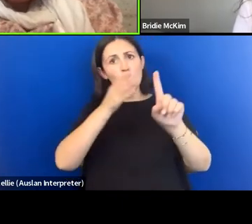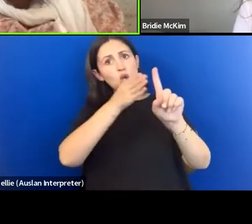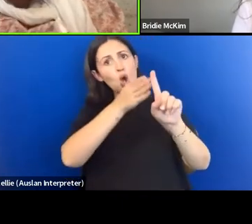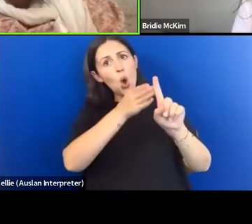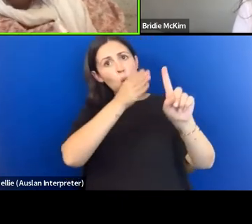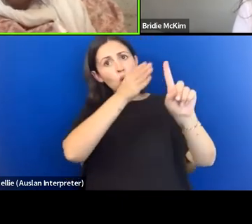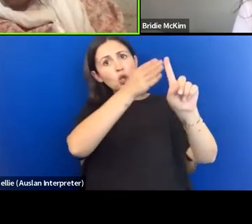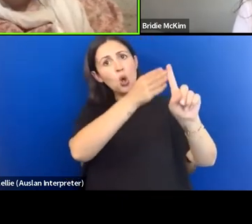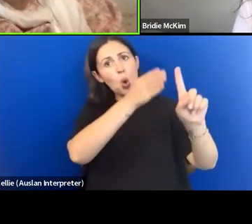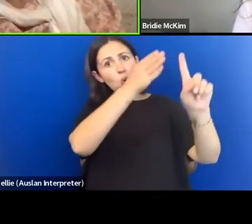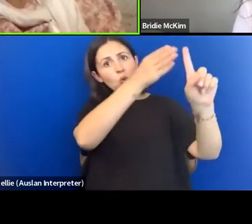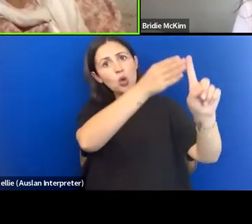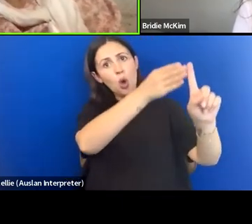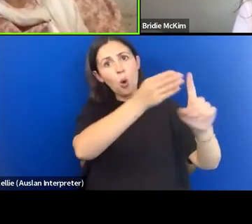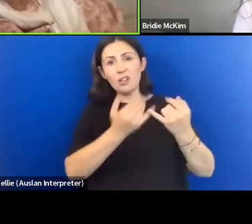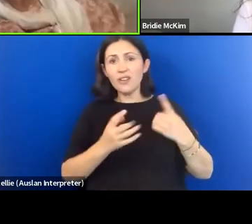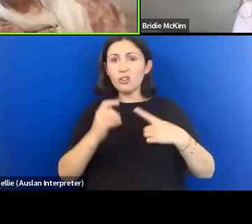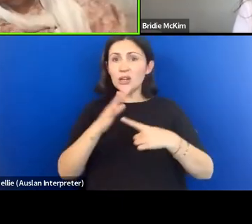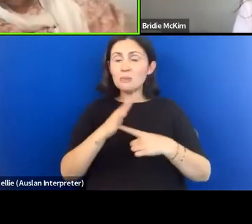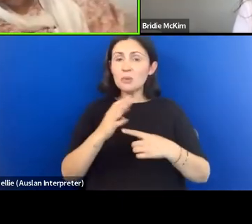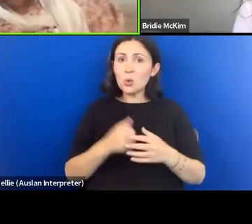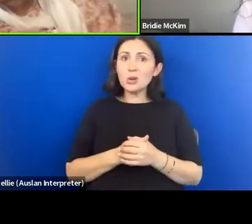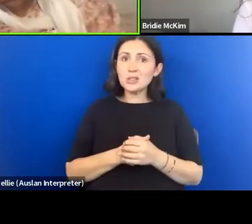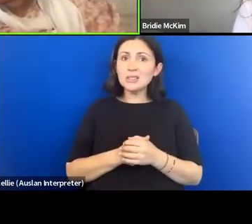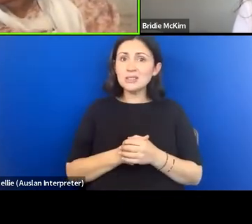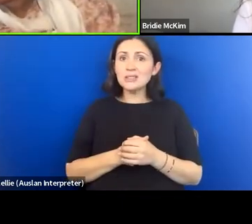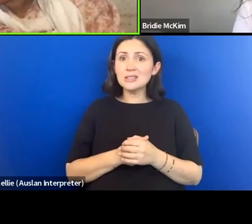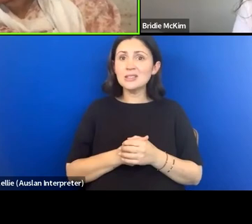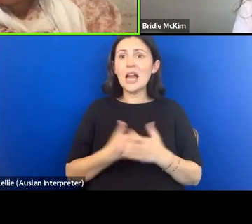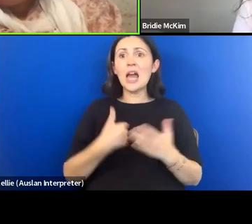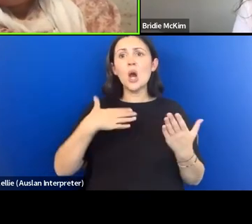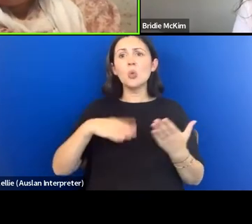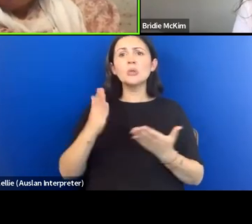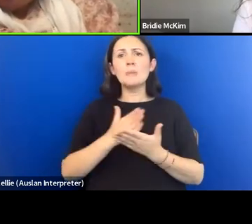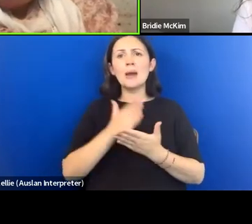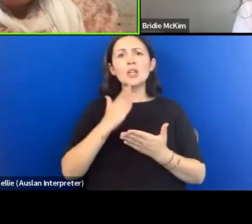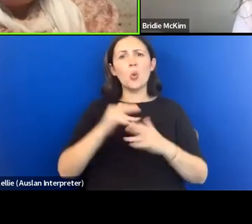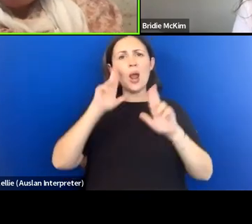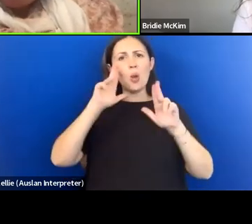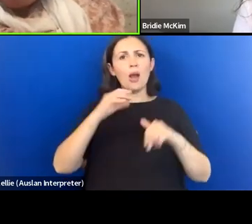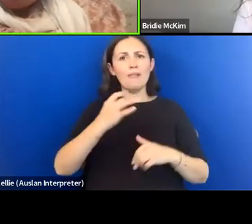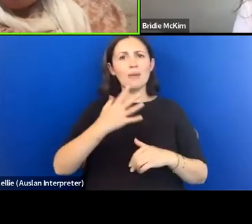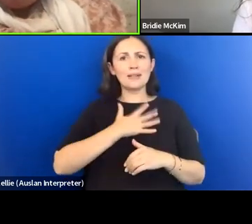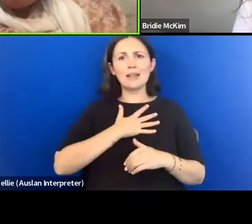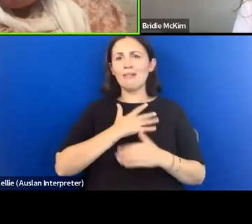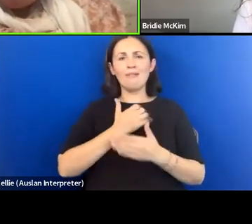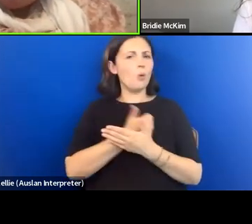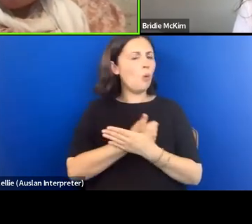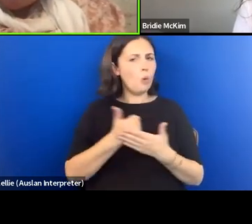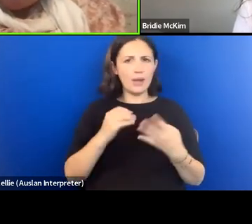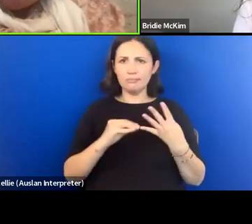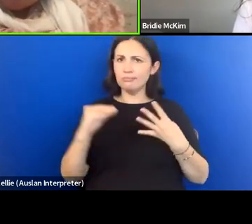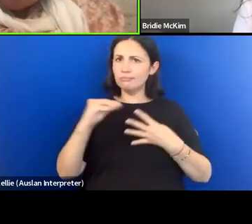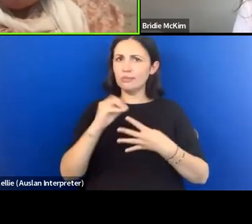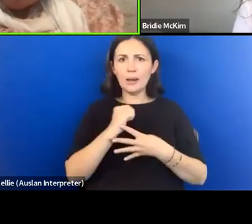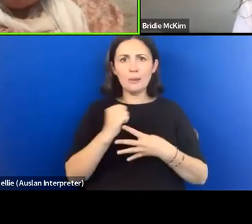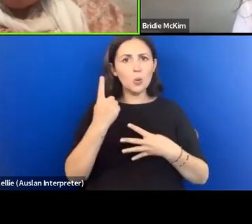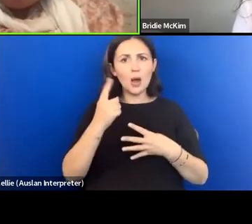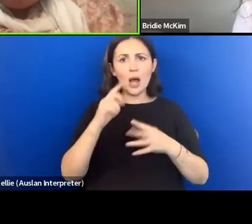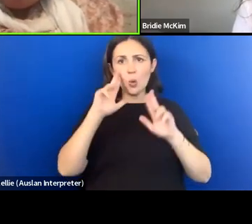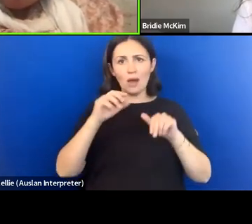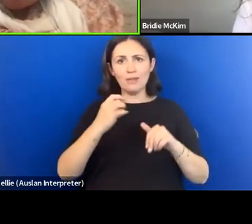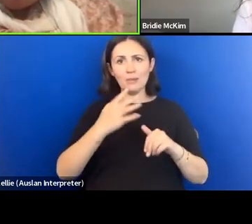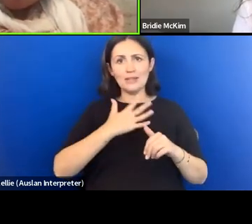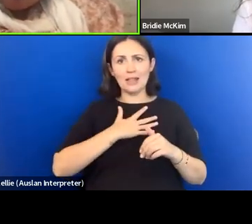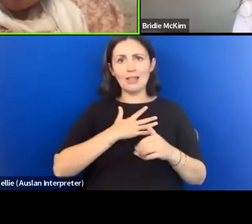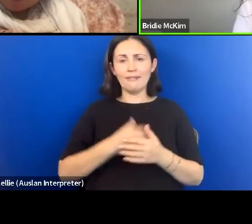stuff and always keeping self-care front of mind, because I think that's really